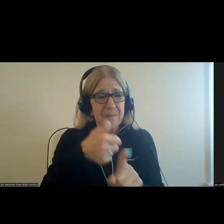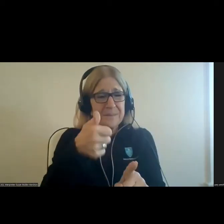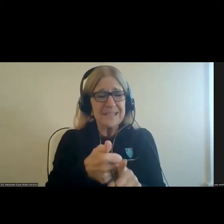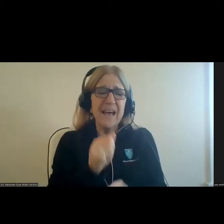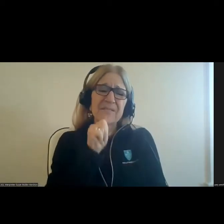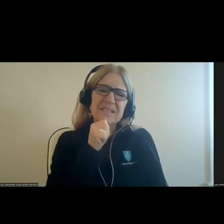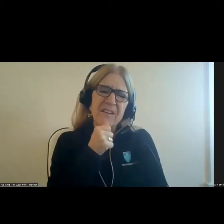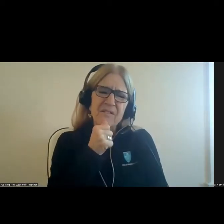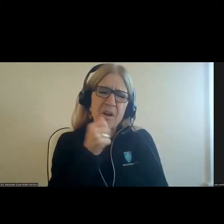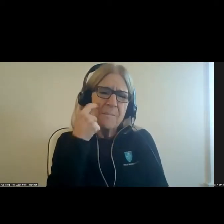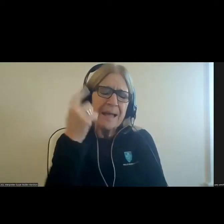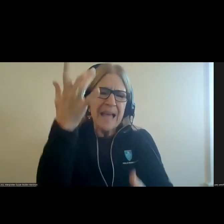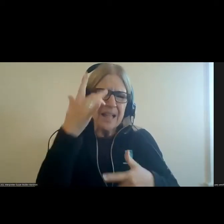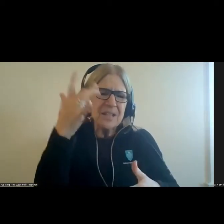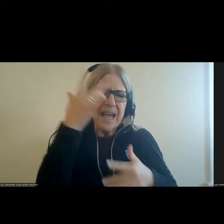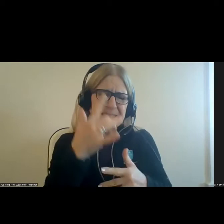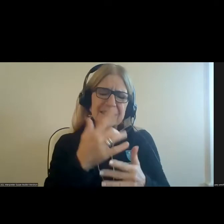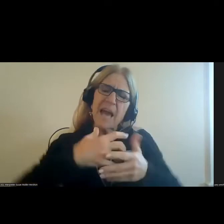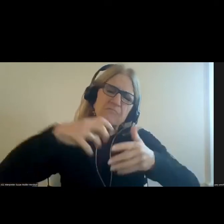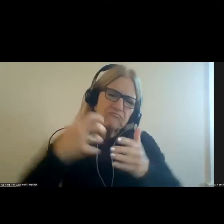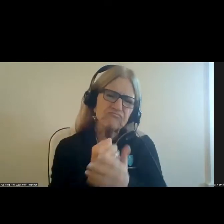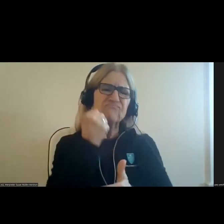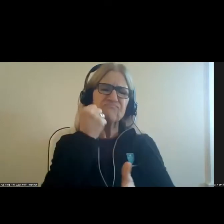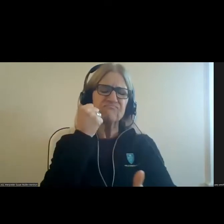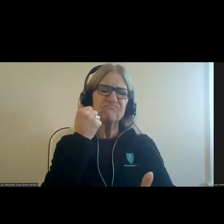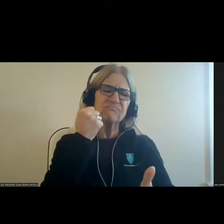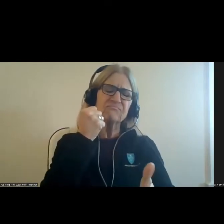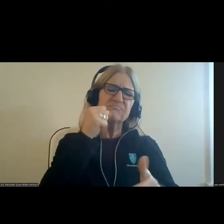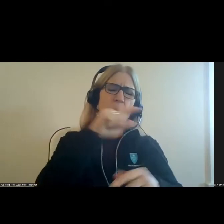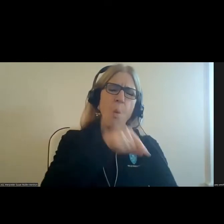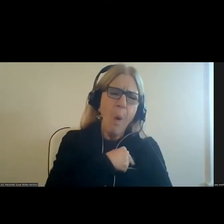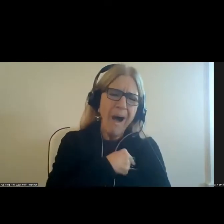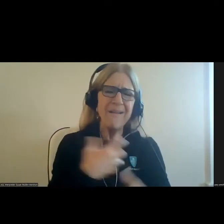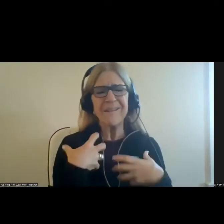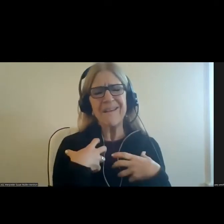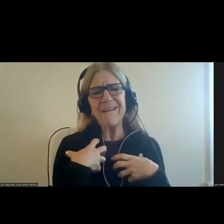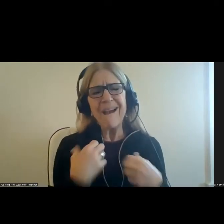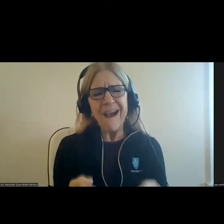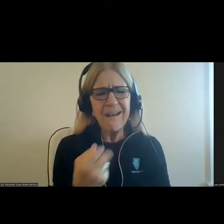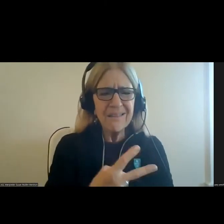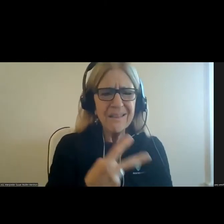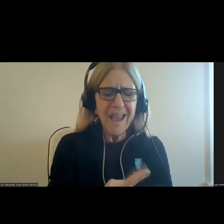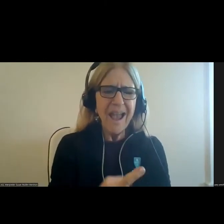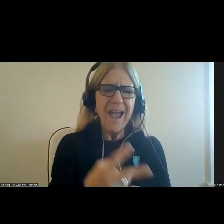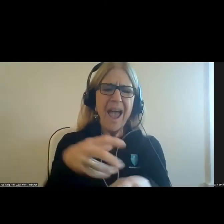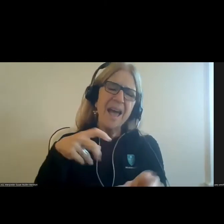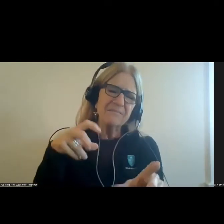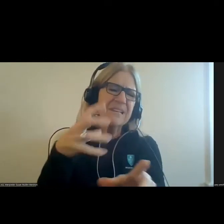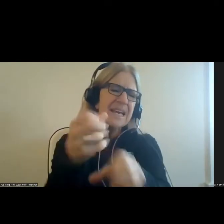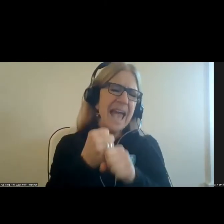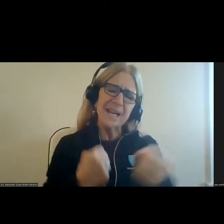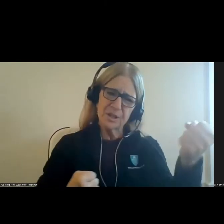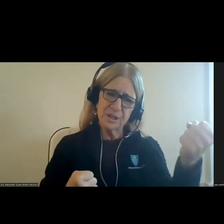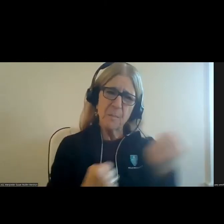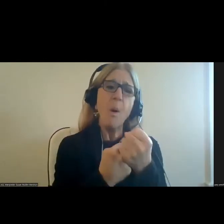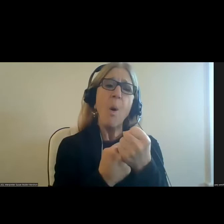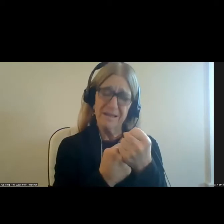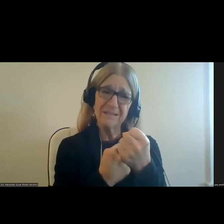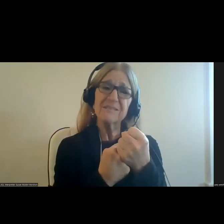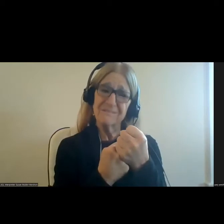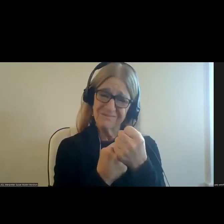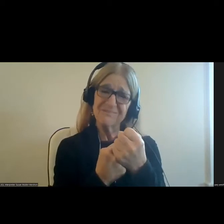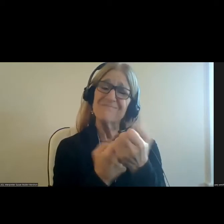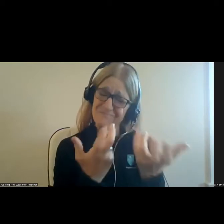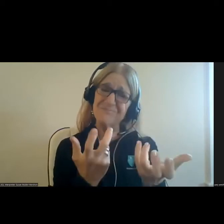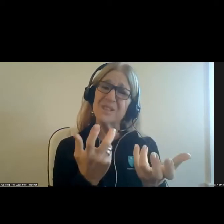will have access to quality health care and the support they need to live healthy, fulfilling